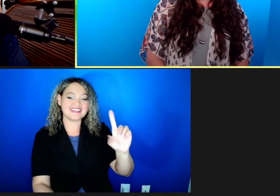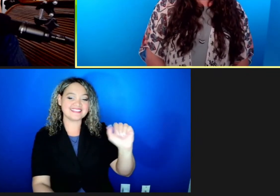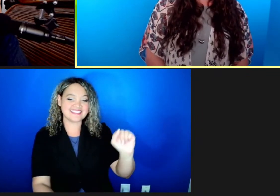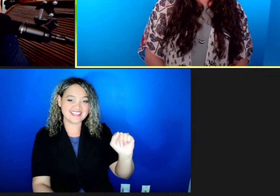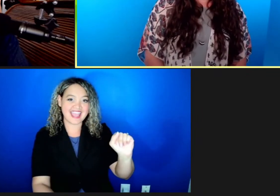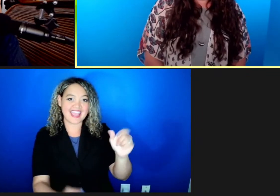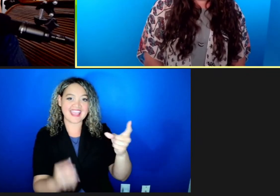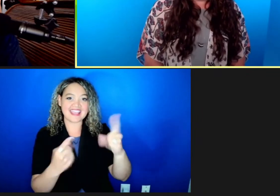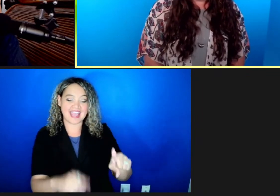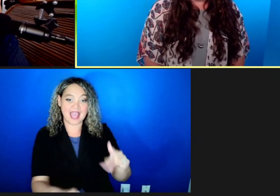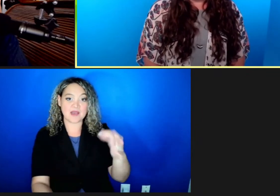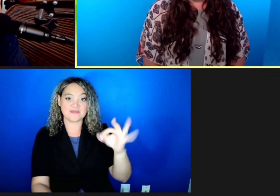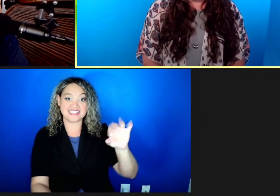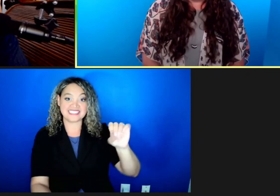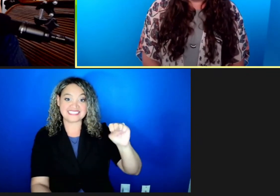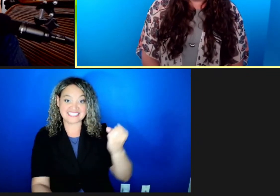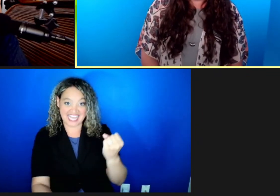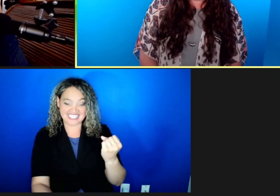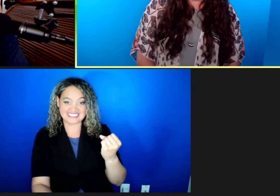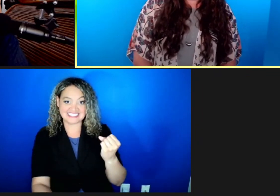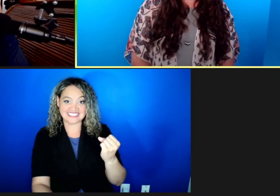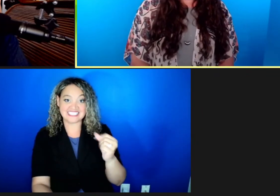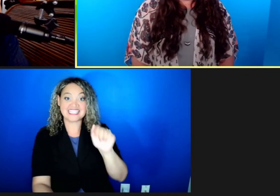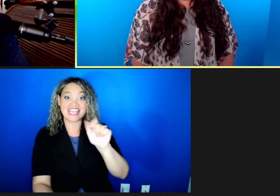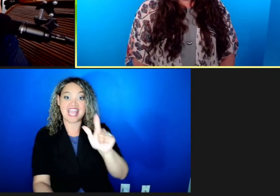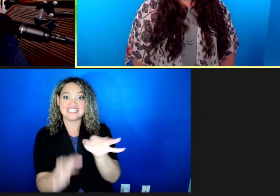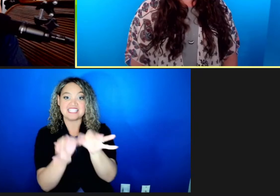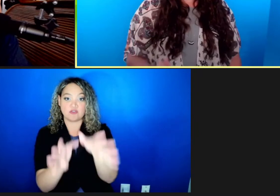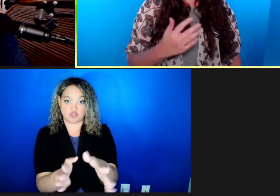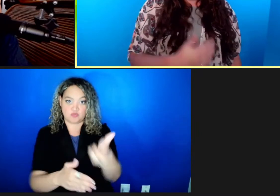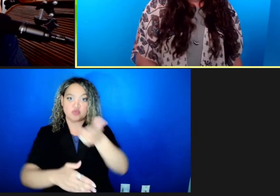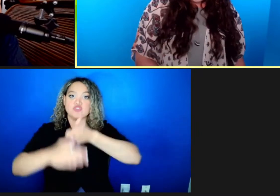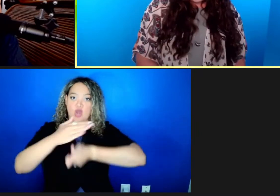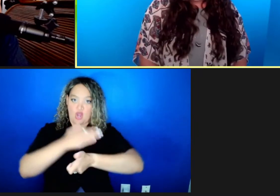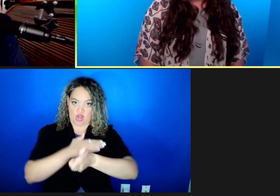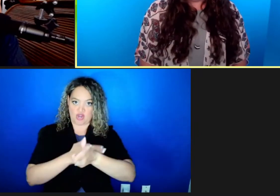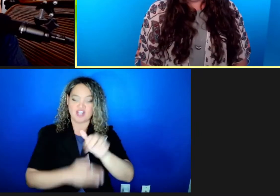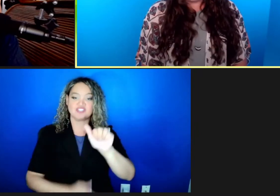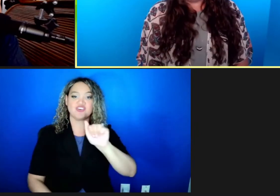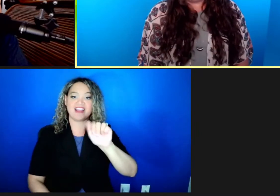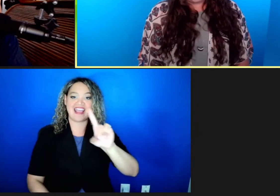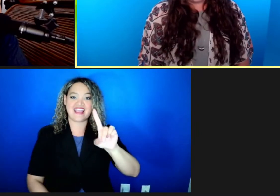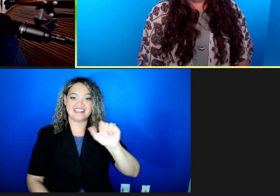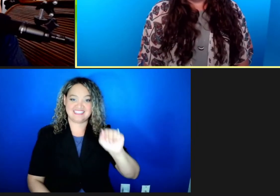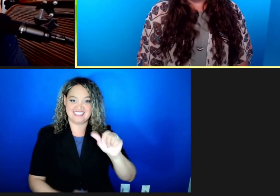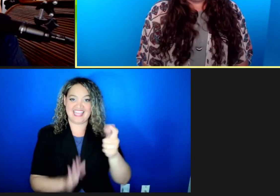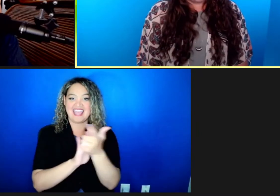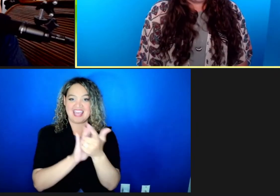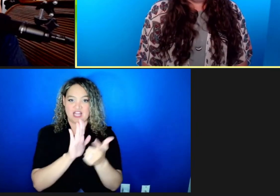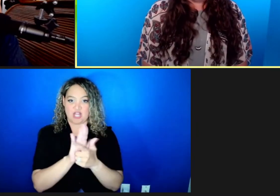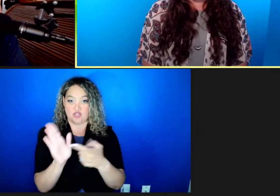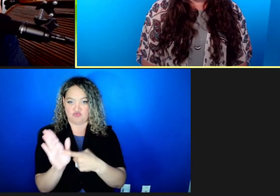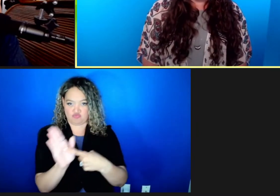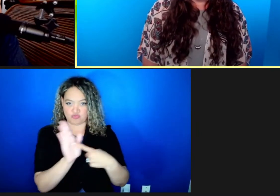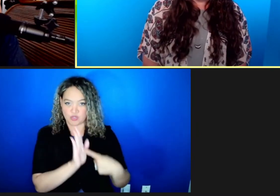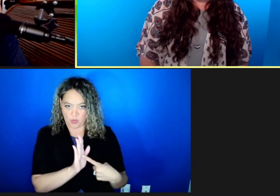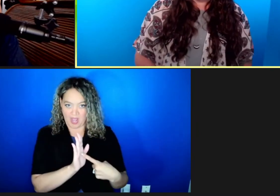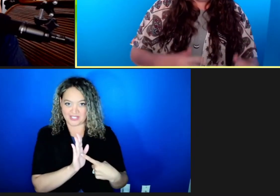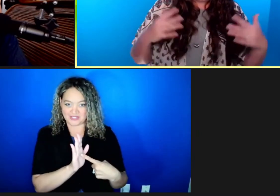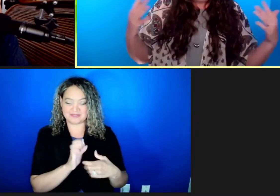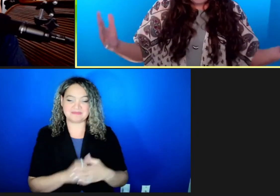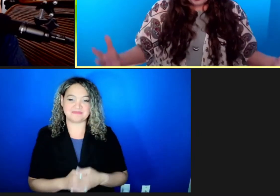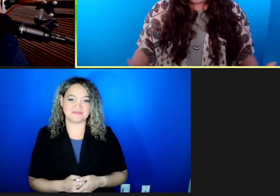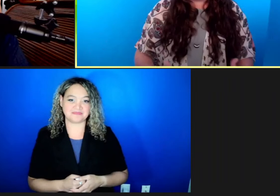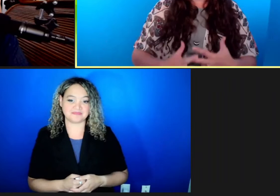90s, American Sign Language interpreters fall under the ADA as being required under law. And so